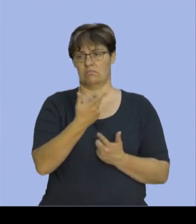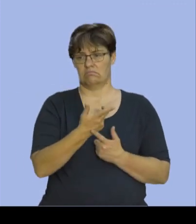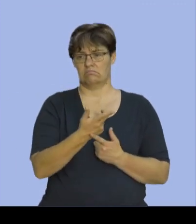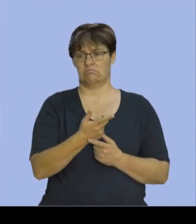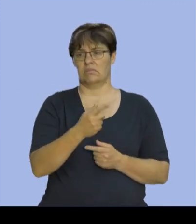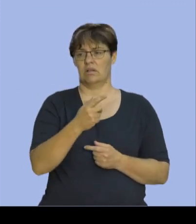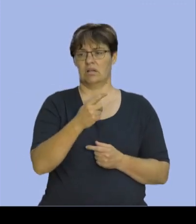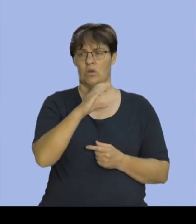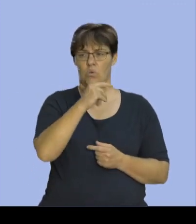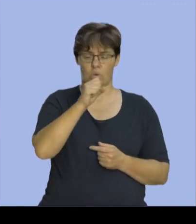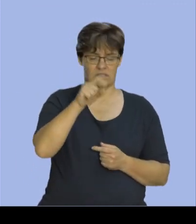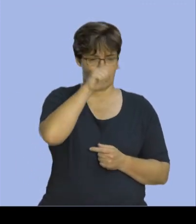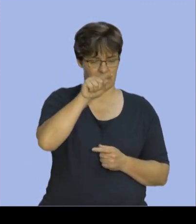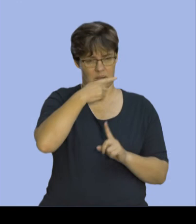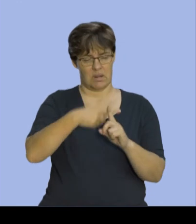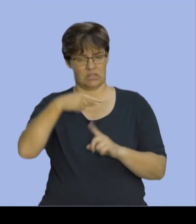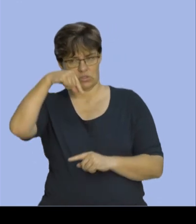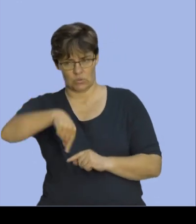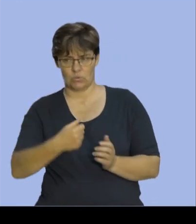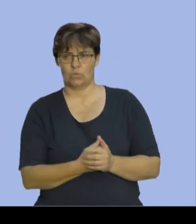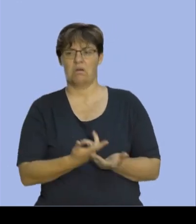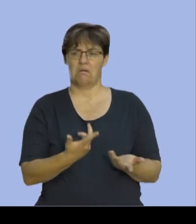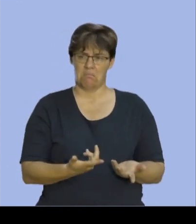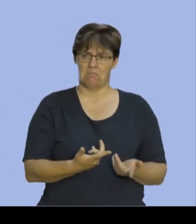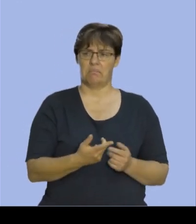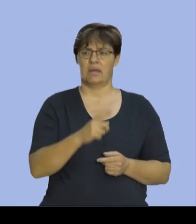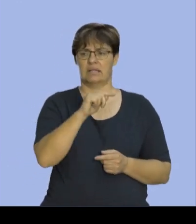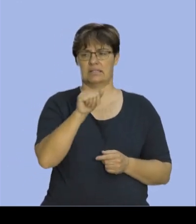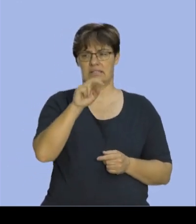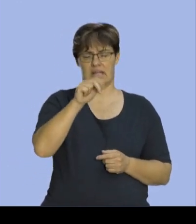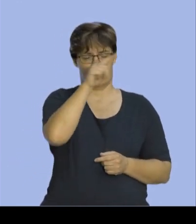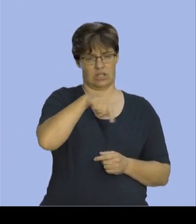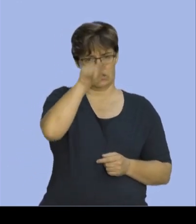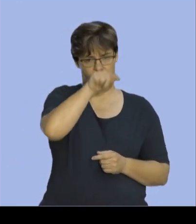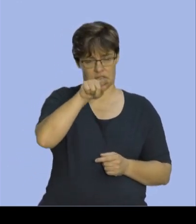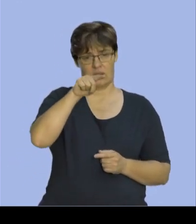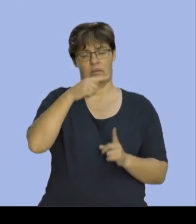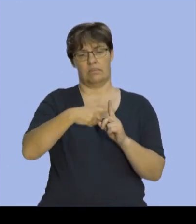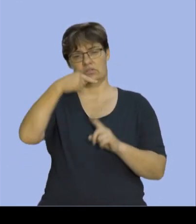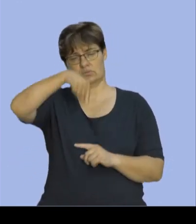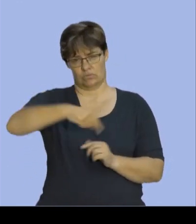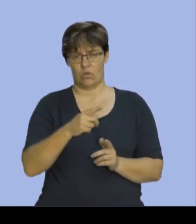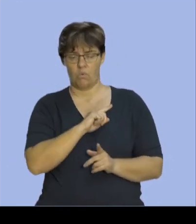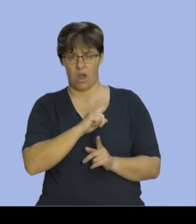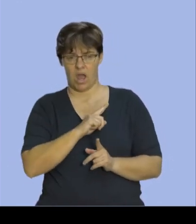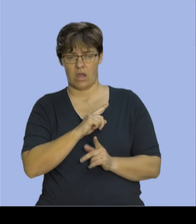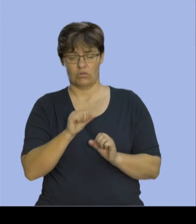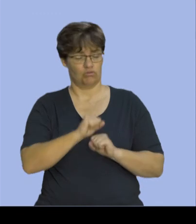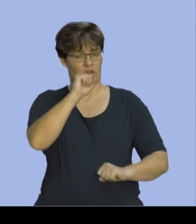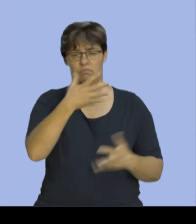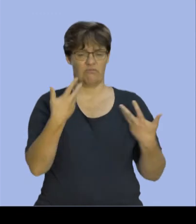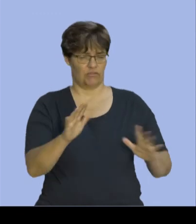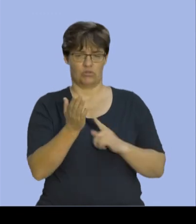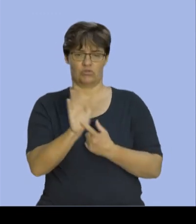plus q. We're not really looking at the stretch for now because we've spoken about a stretch and I showed you what